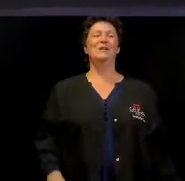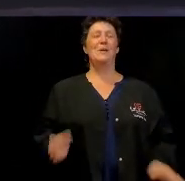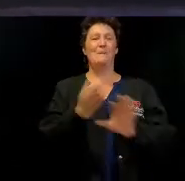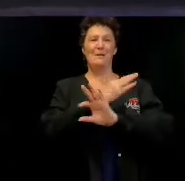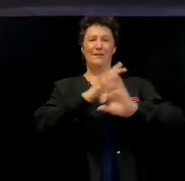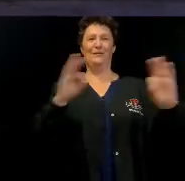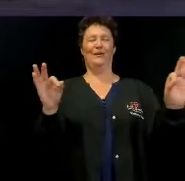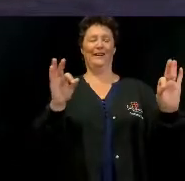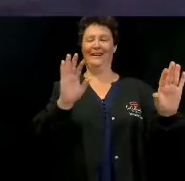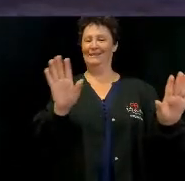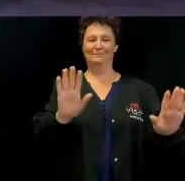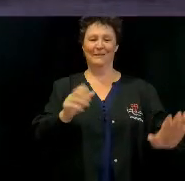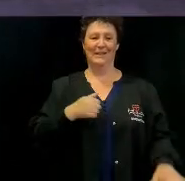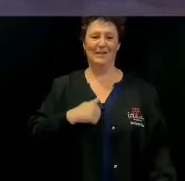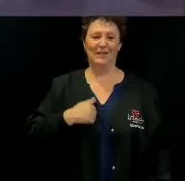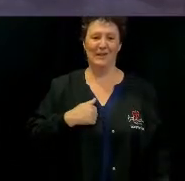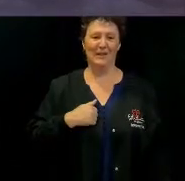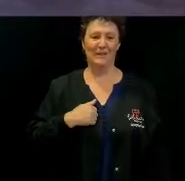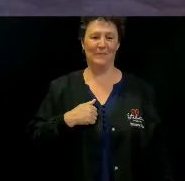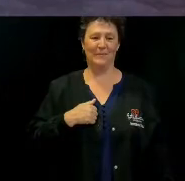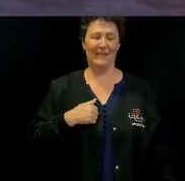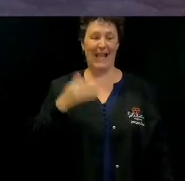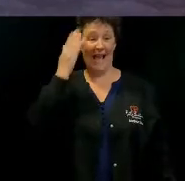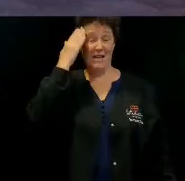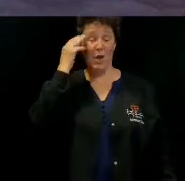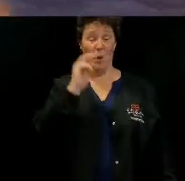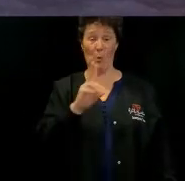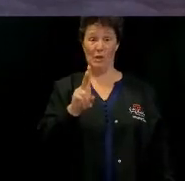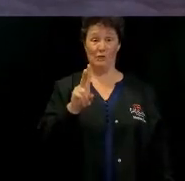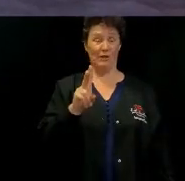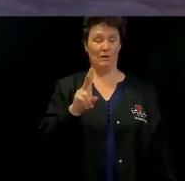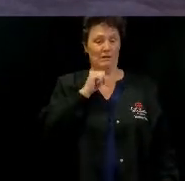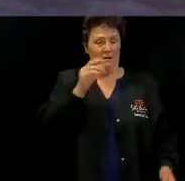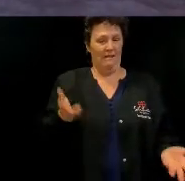Sorry. I just know in West Virginia, well, it was happening there, but not here.